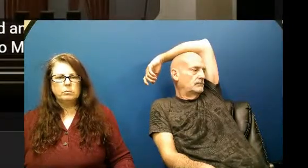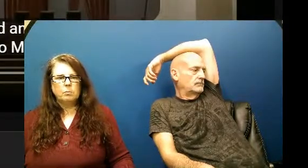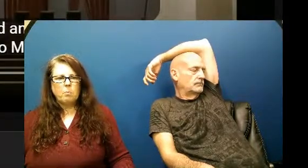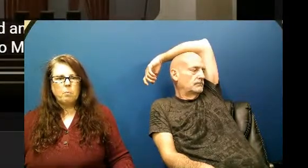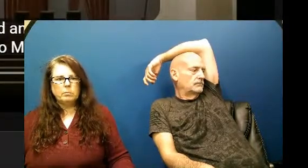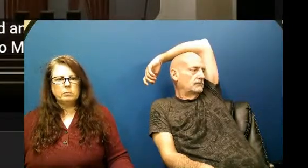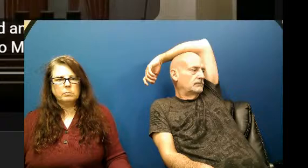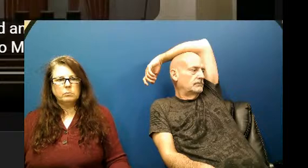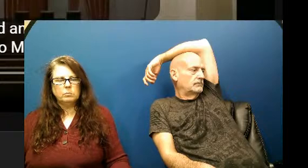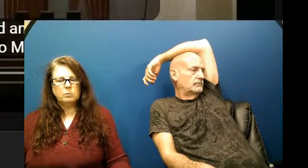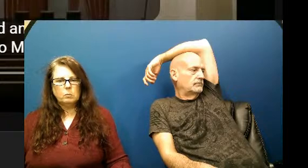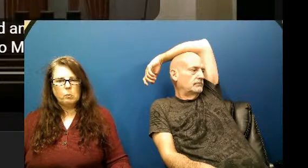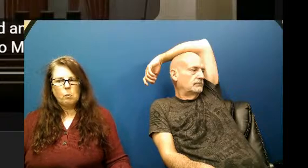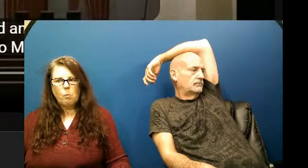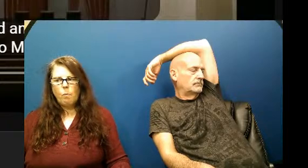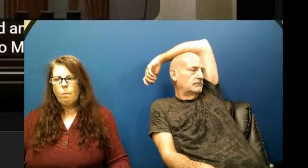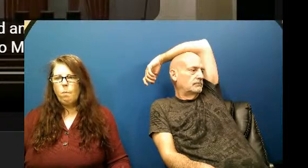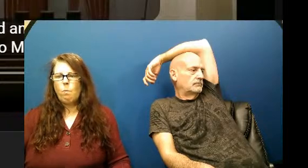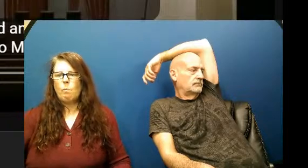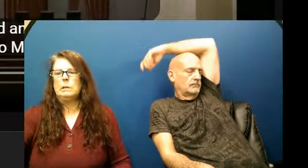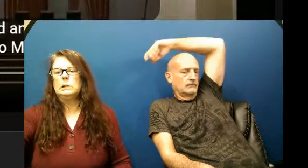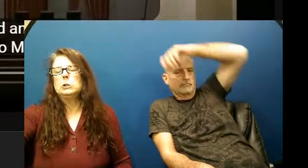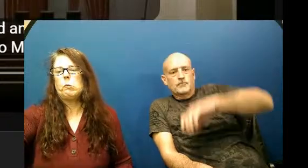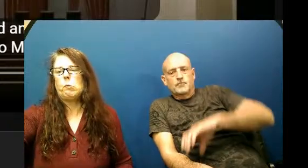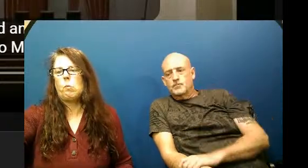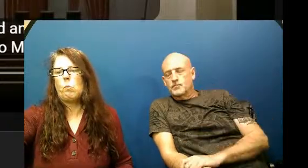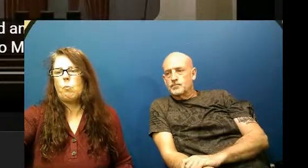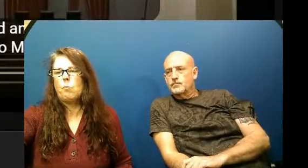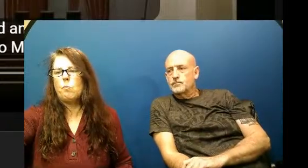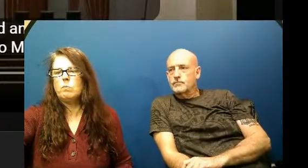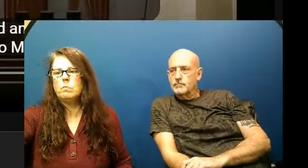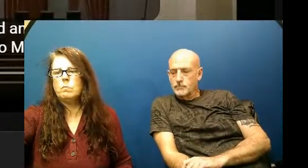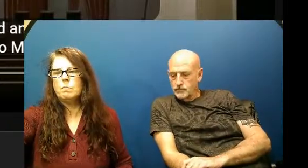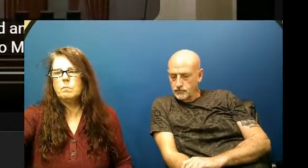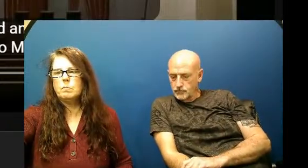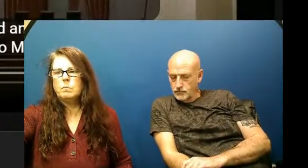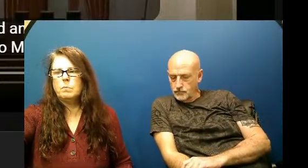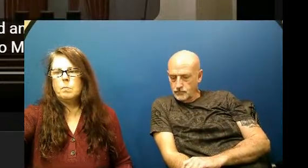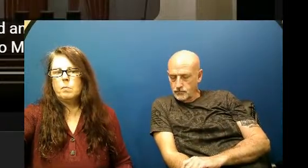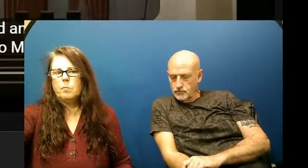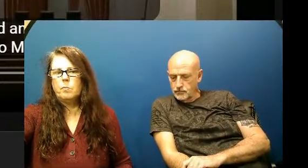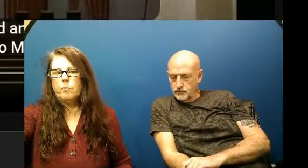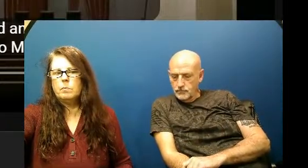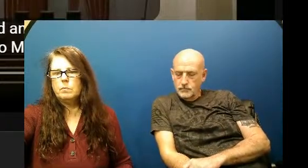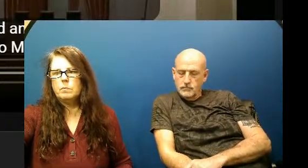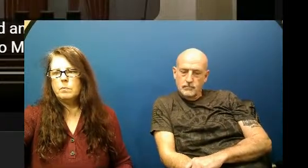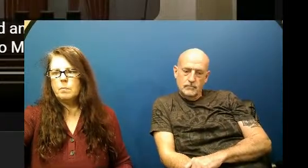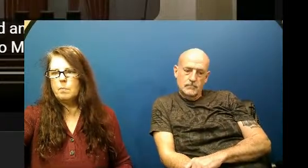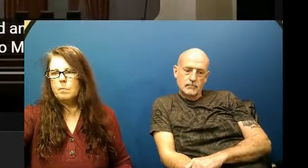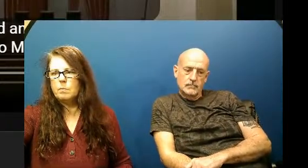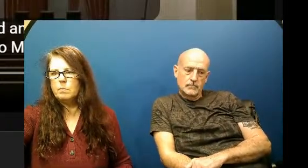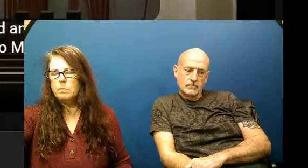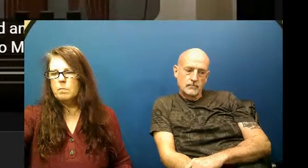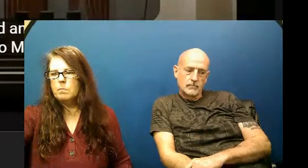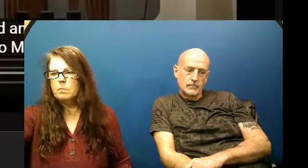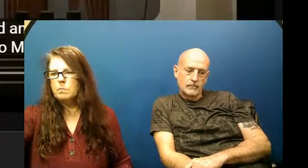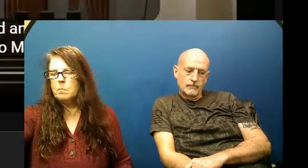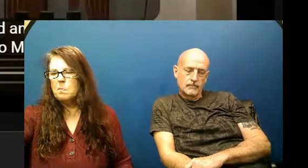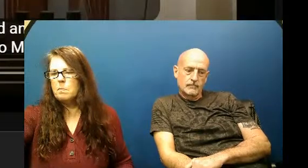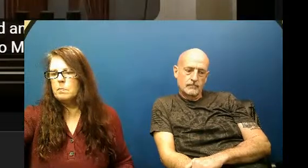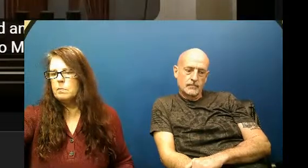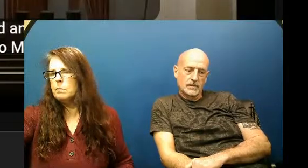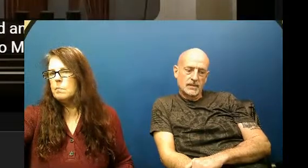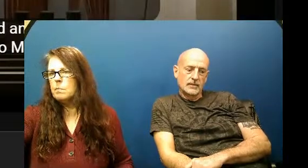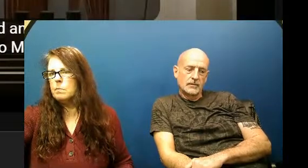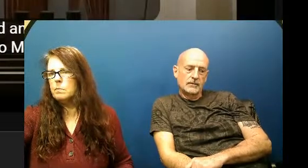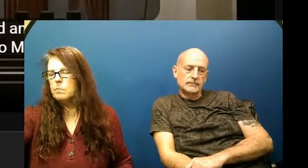you look to not just the law itself, but its practical operation. And the practical operation is prevent us from working with ByteDance. So that's